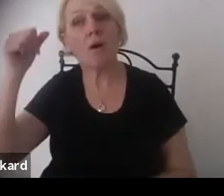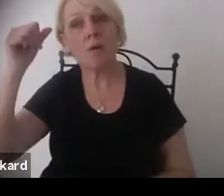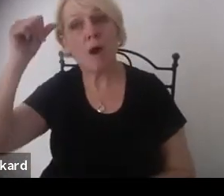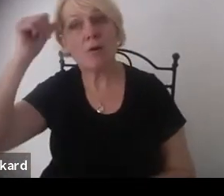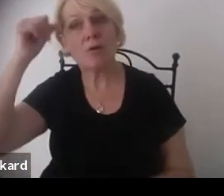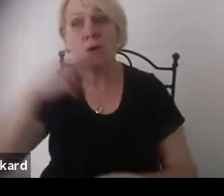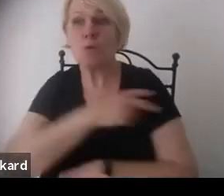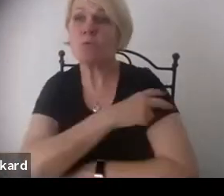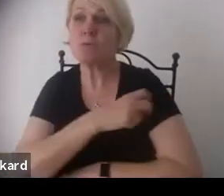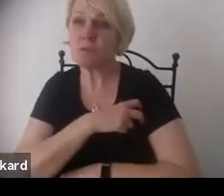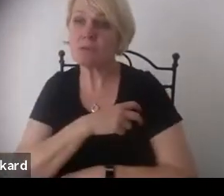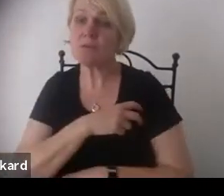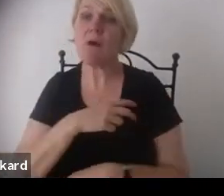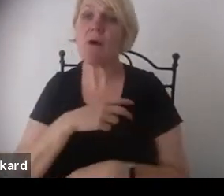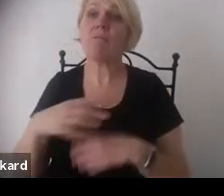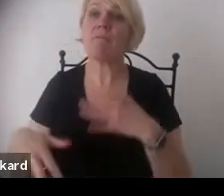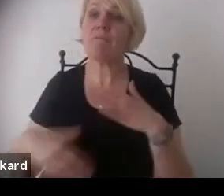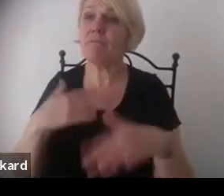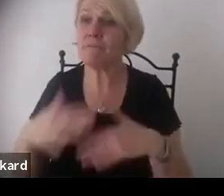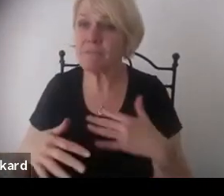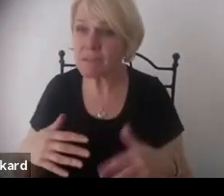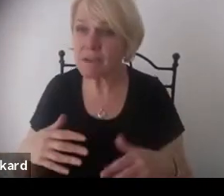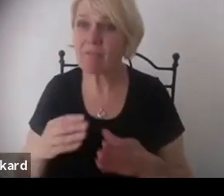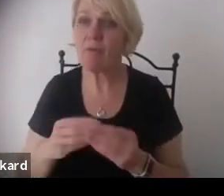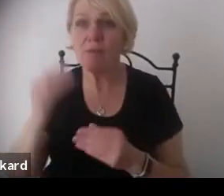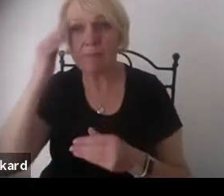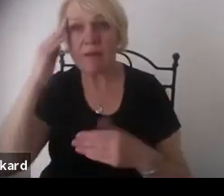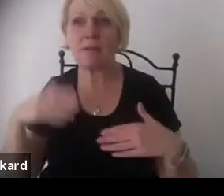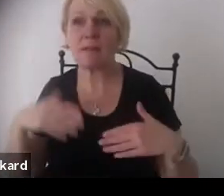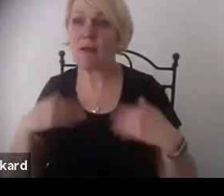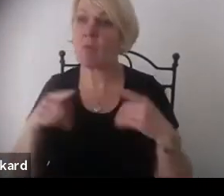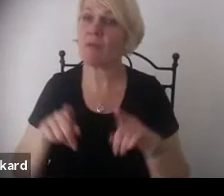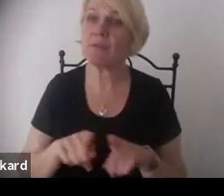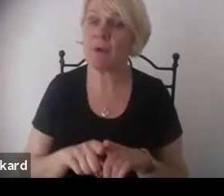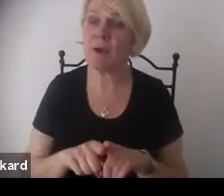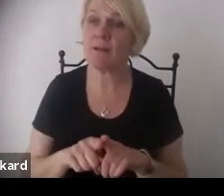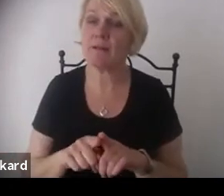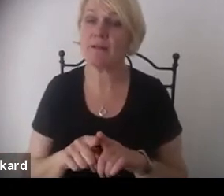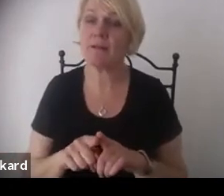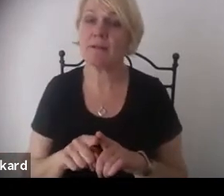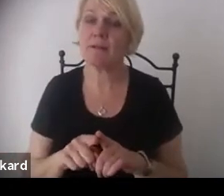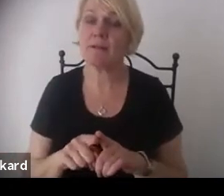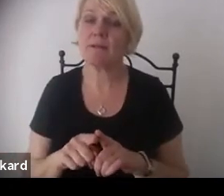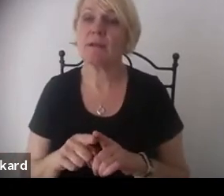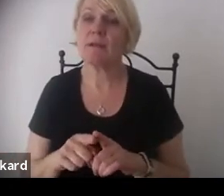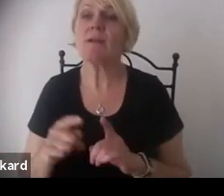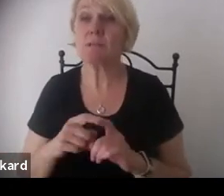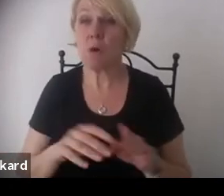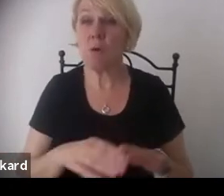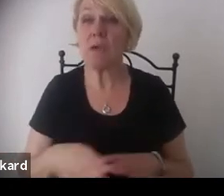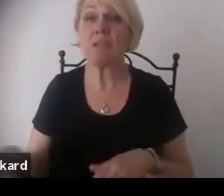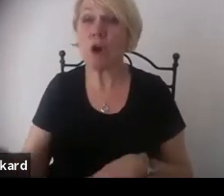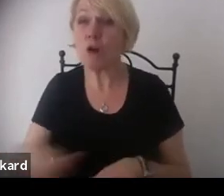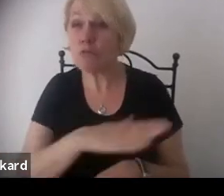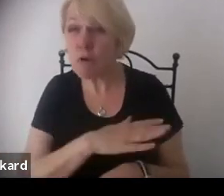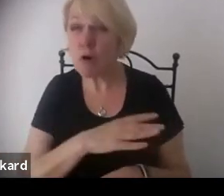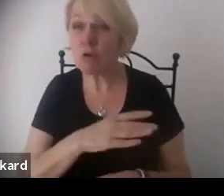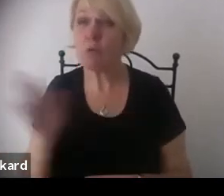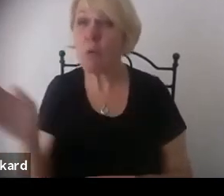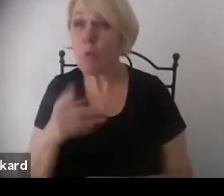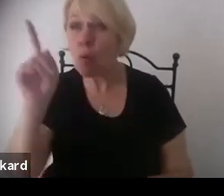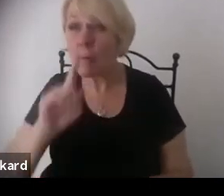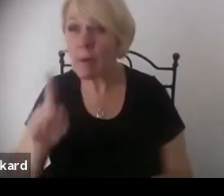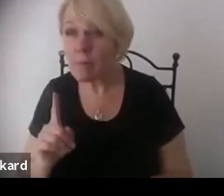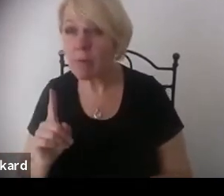suffering equally with some of those mental health issues and anxieties. So, you know, it's across the piece, isn't it, that we need to think about that.